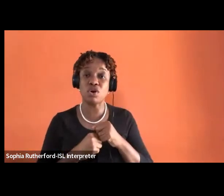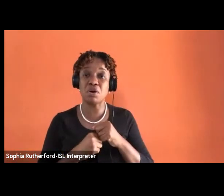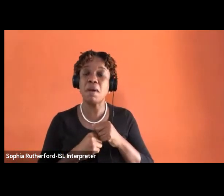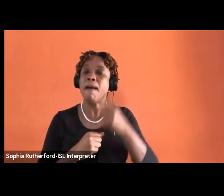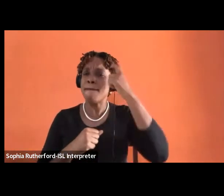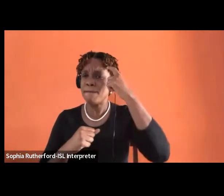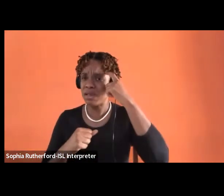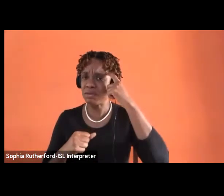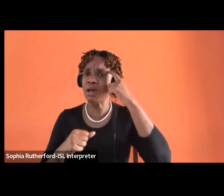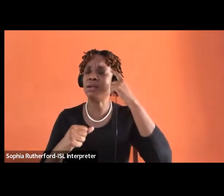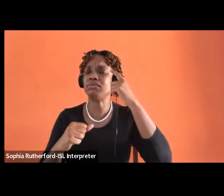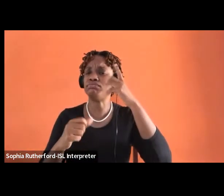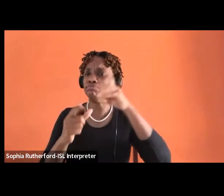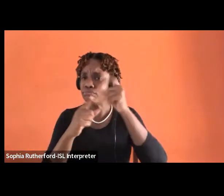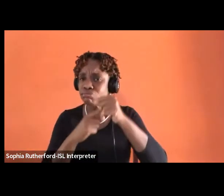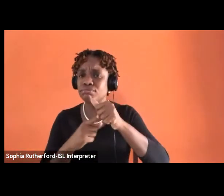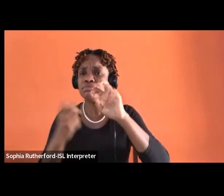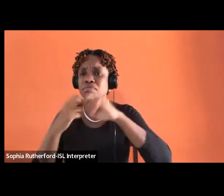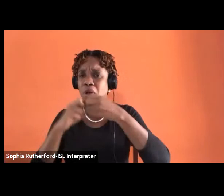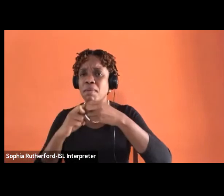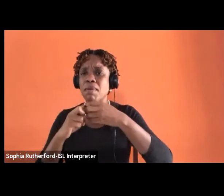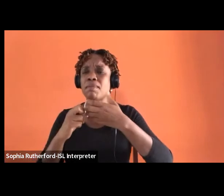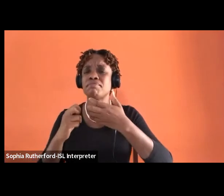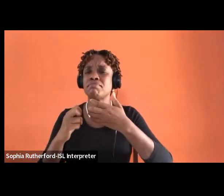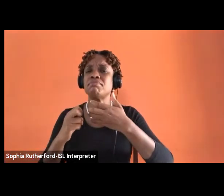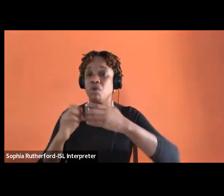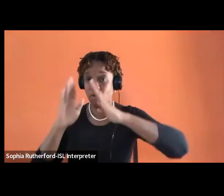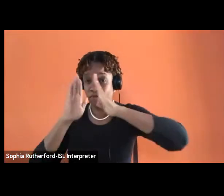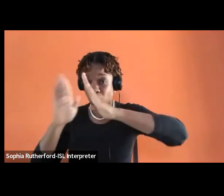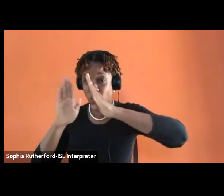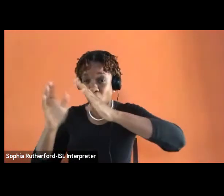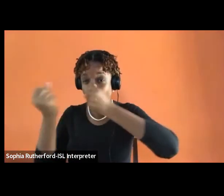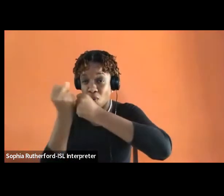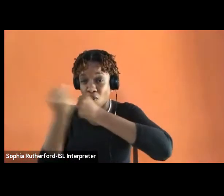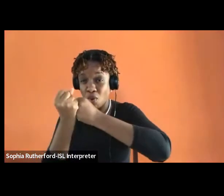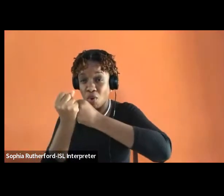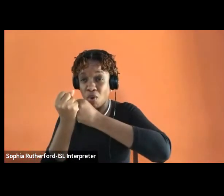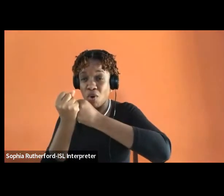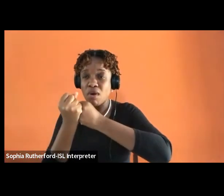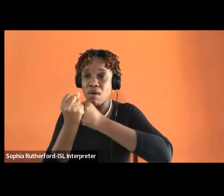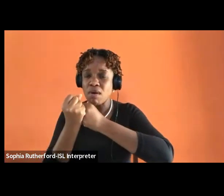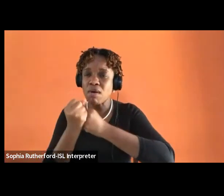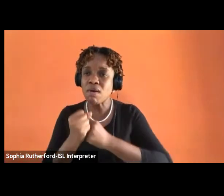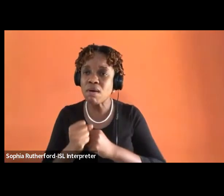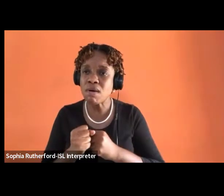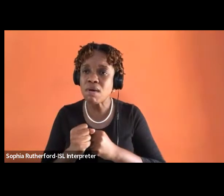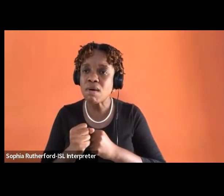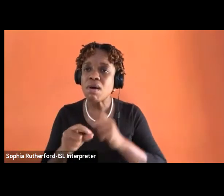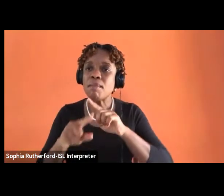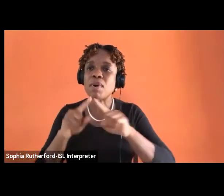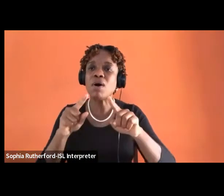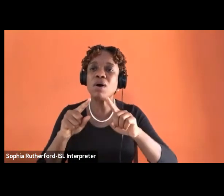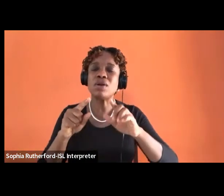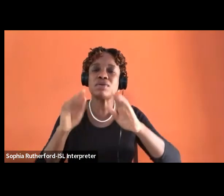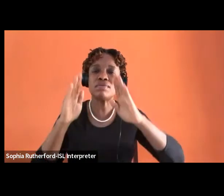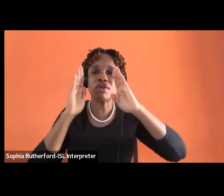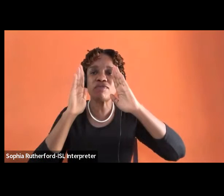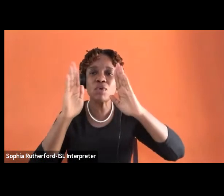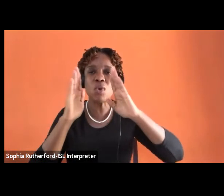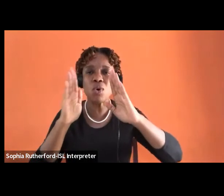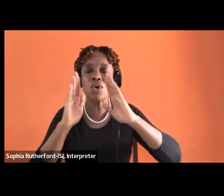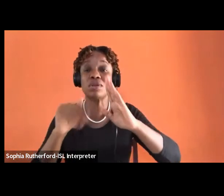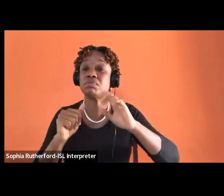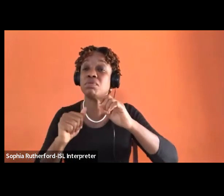relate. So they only focus on the fact that maybe you are blind or you have a hearing impairment, but they do not focus